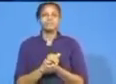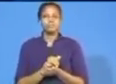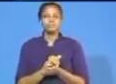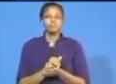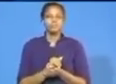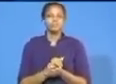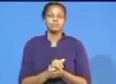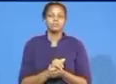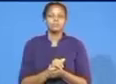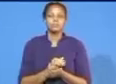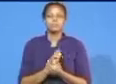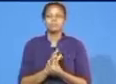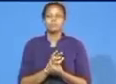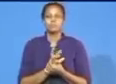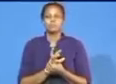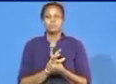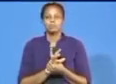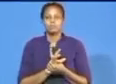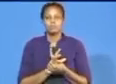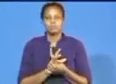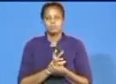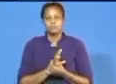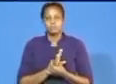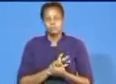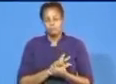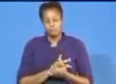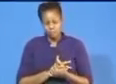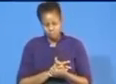And the text reads thus,